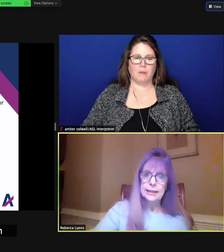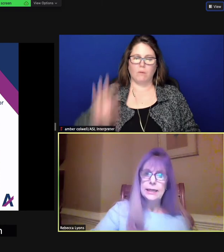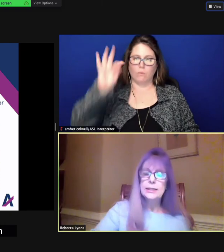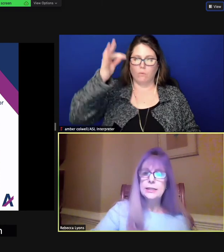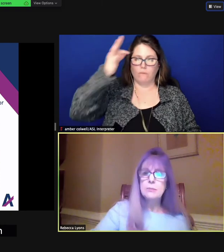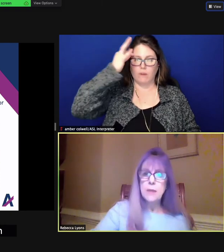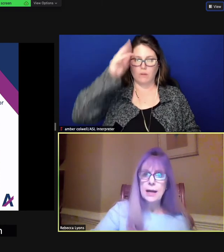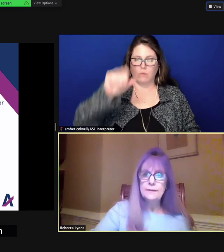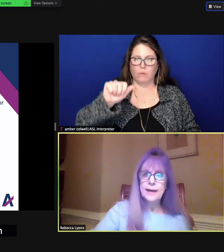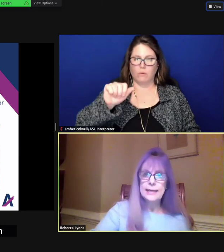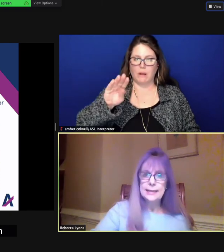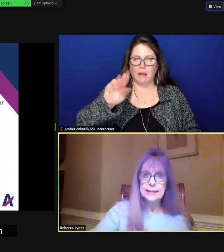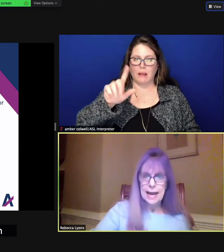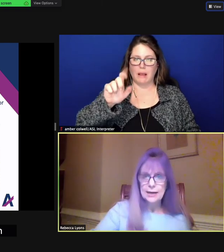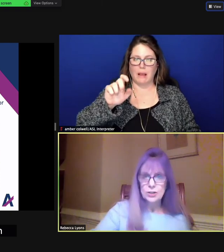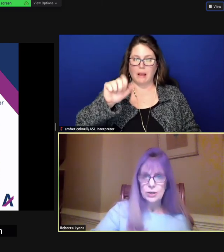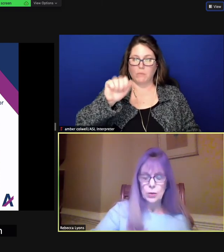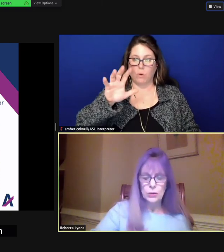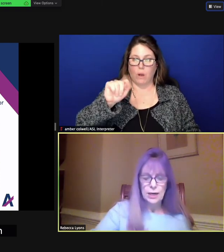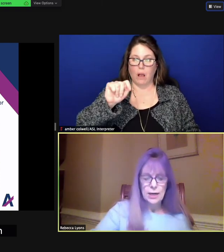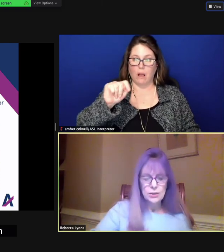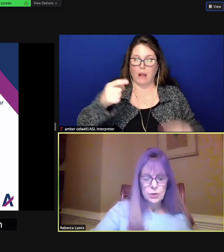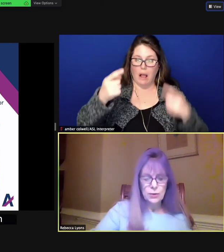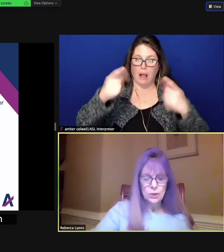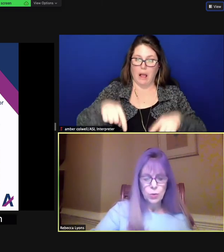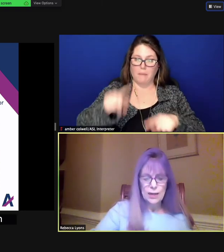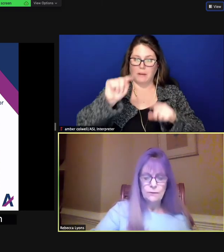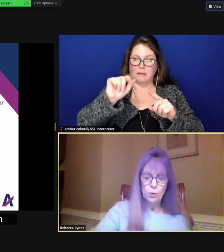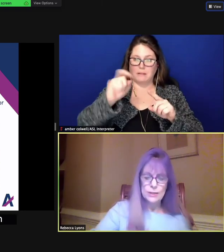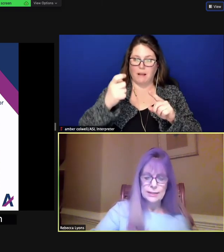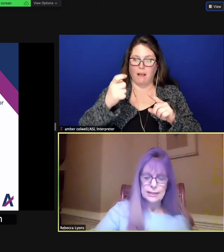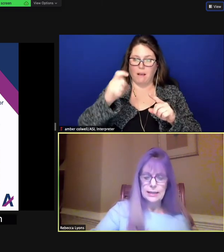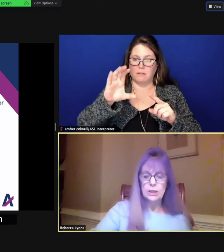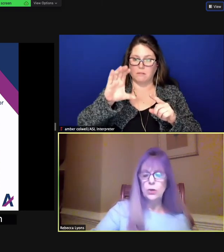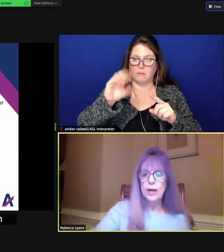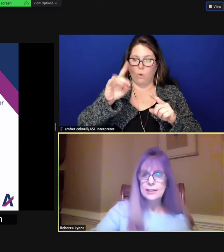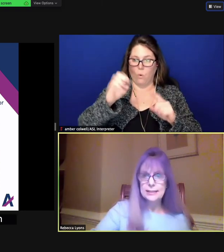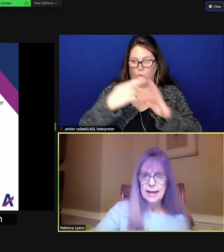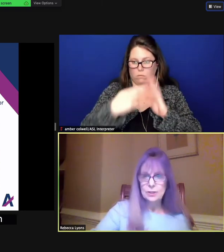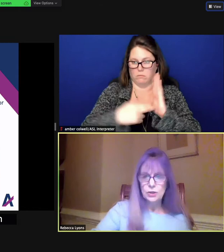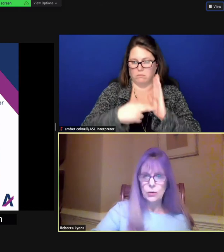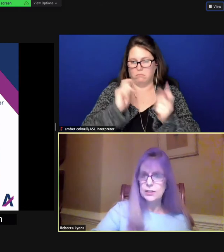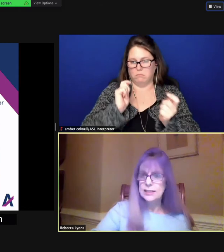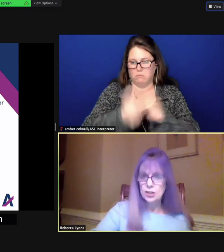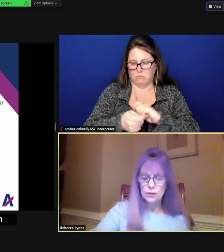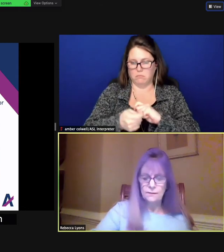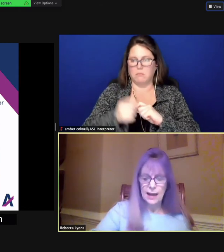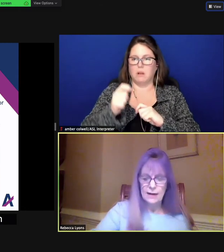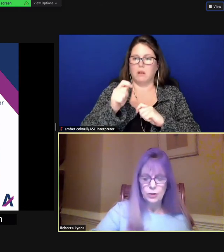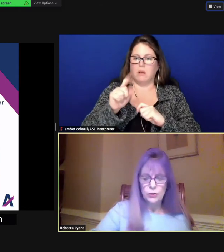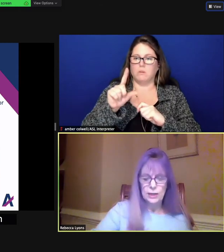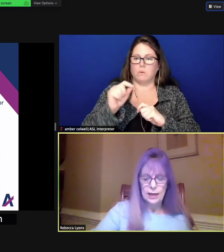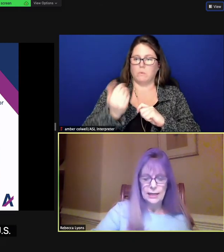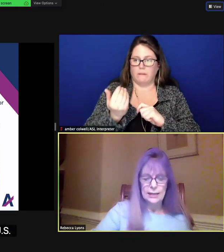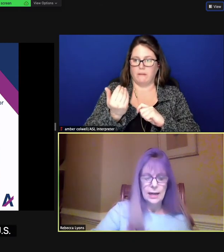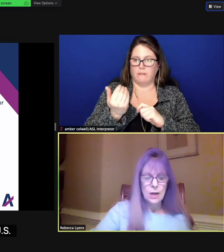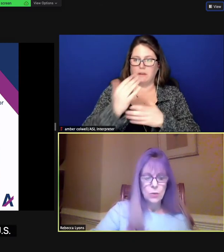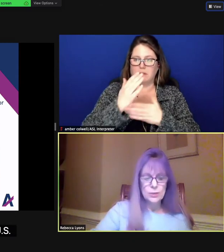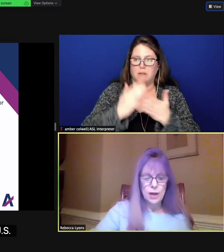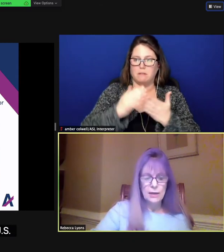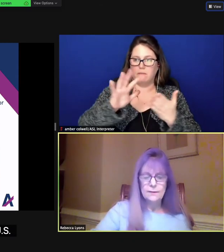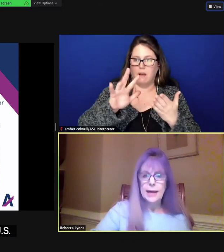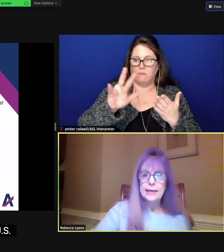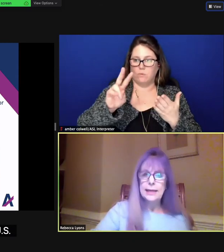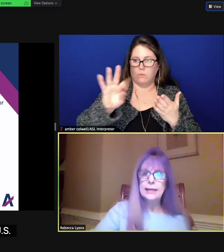did is it modified the tax code. So in 2014, the US tax code, section 529,